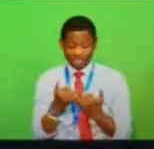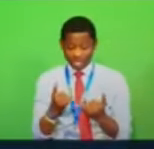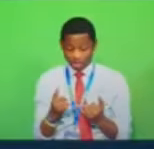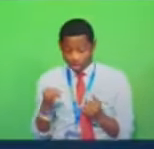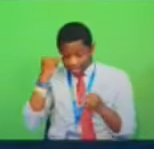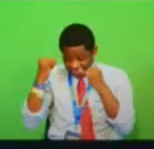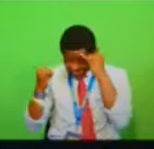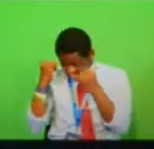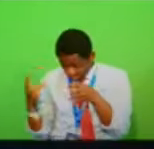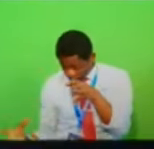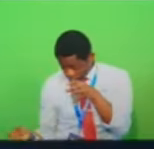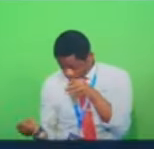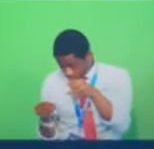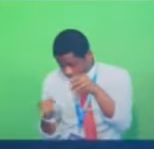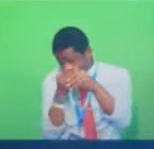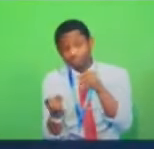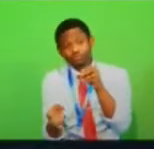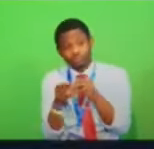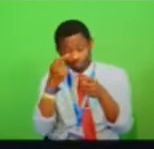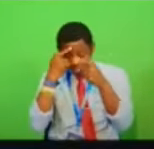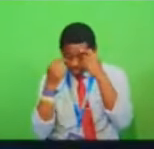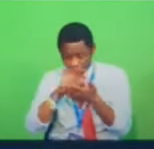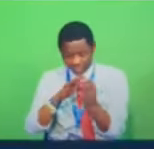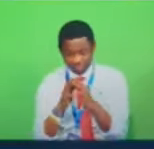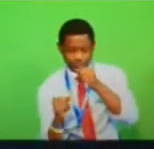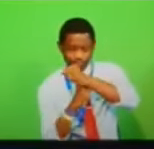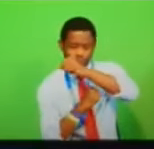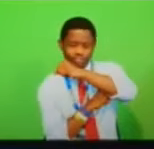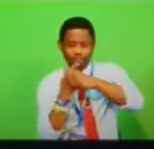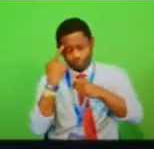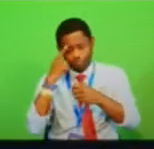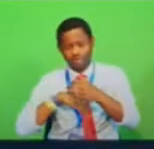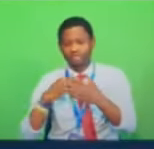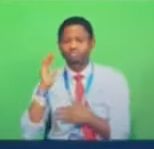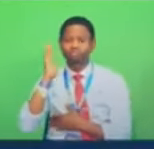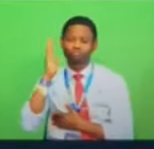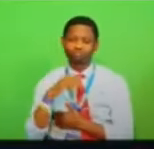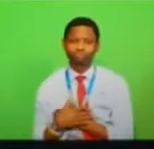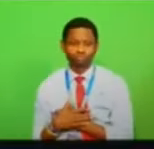what I am going to share. Our overarching theme, ladies and gentlemen, has been